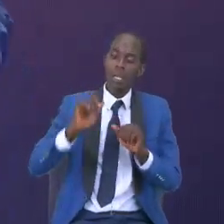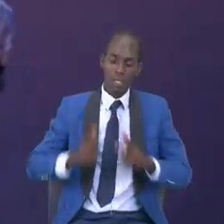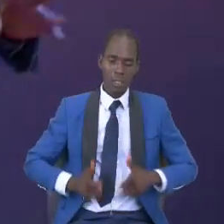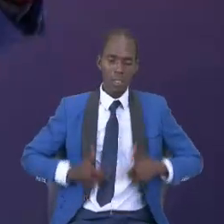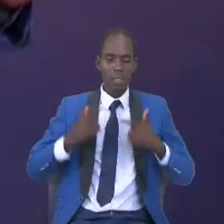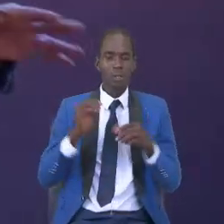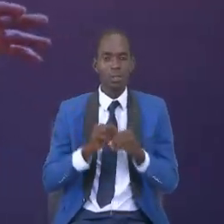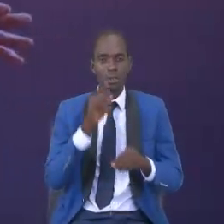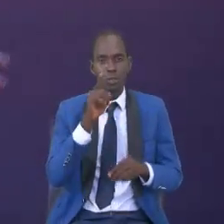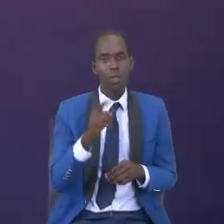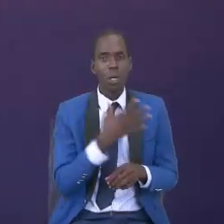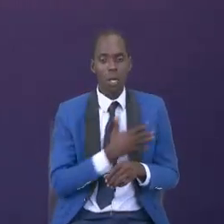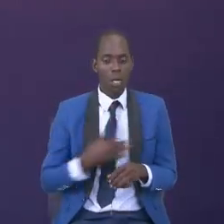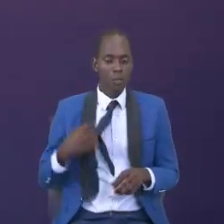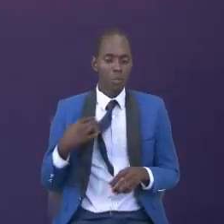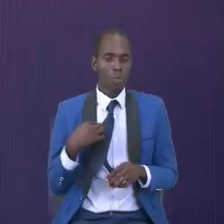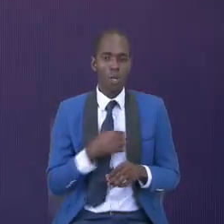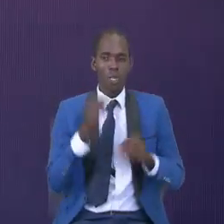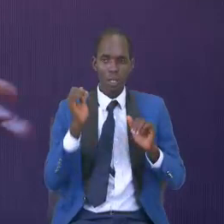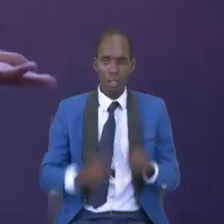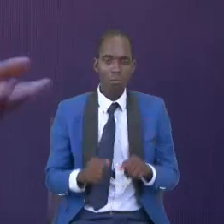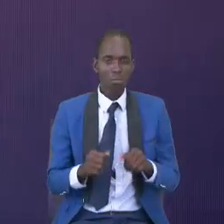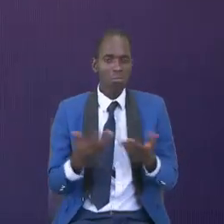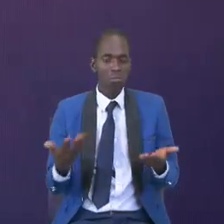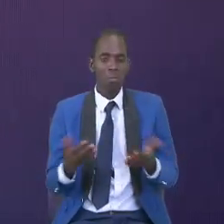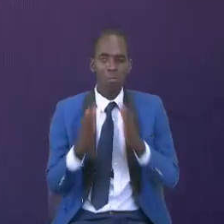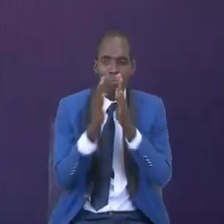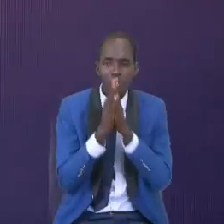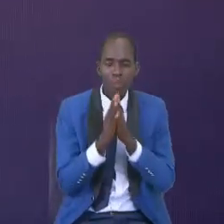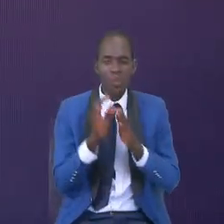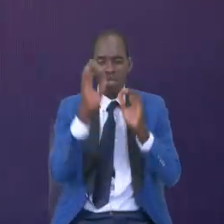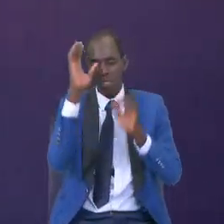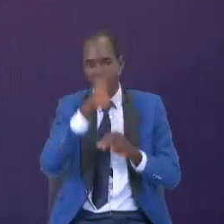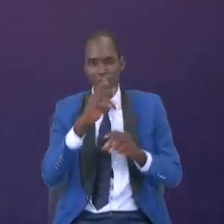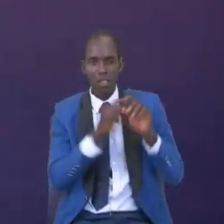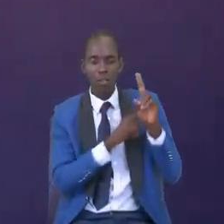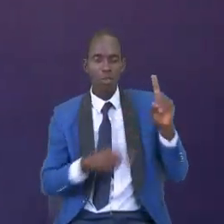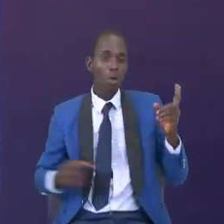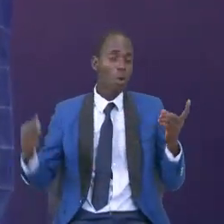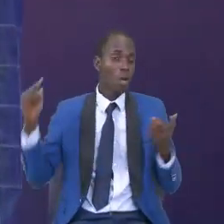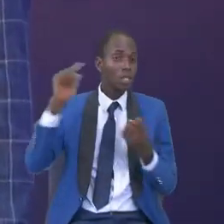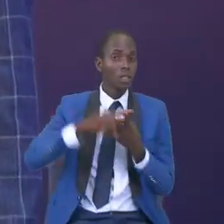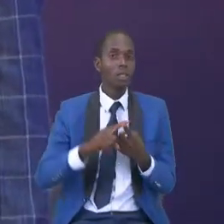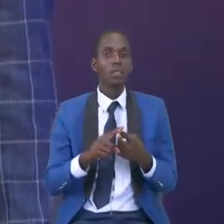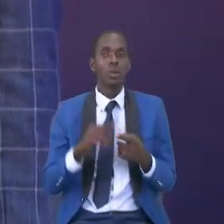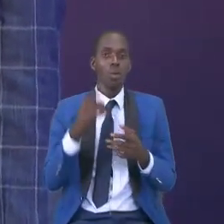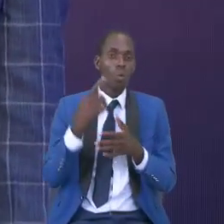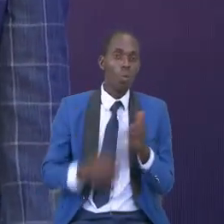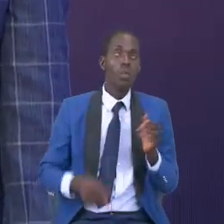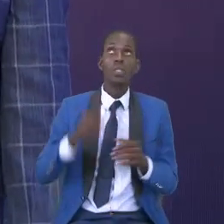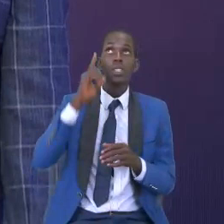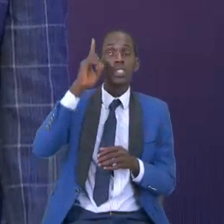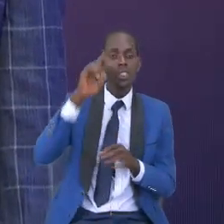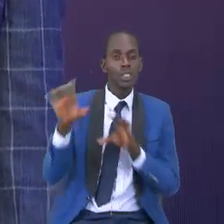you, and we can tarry, and we can pray, and we can seek the Lord until what he did for Micah